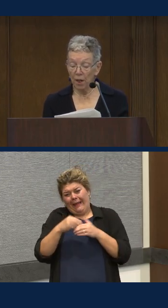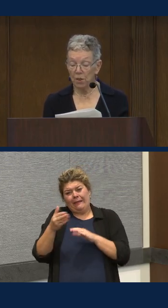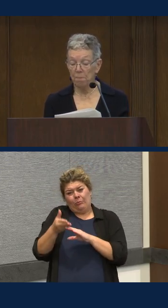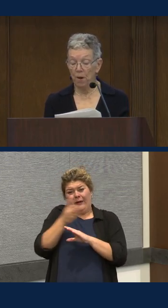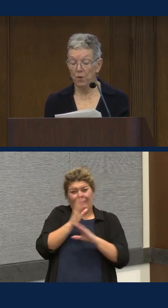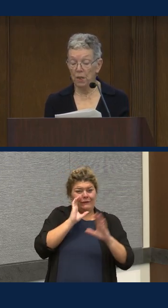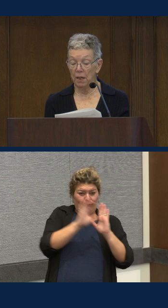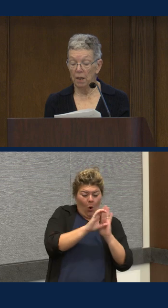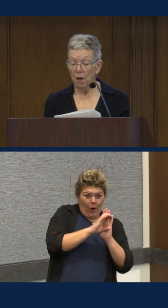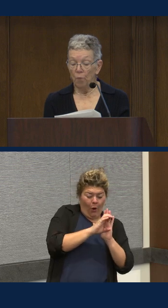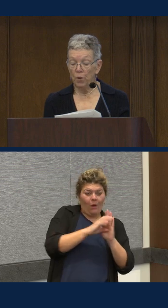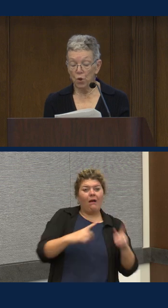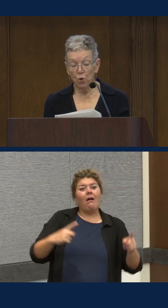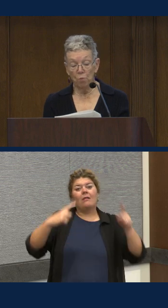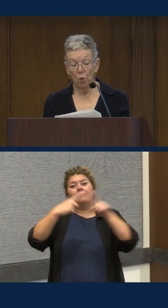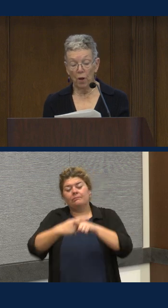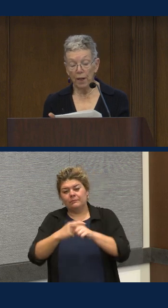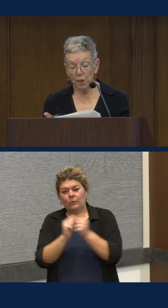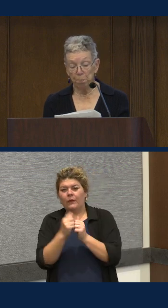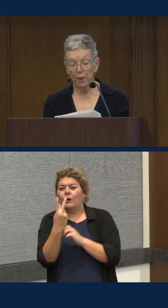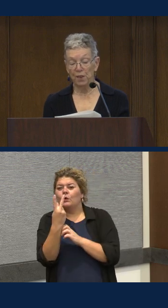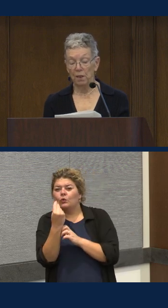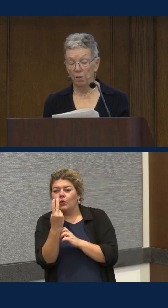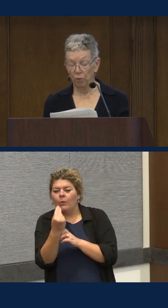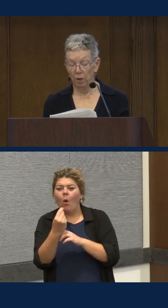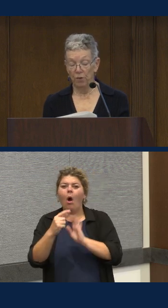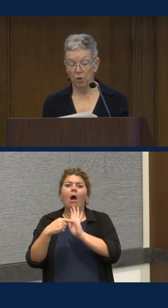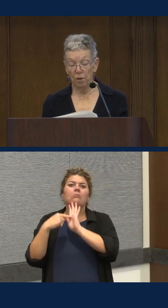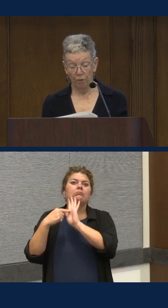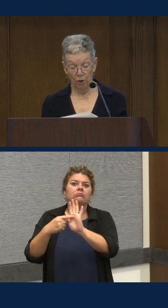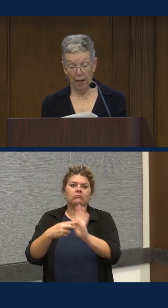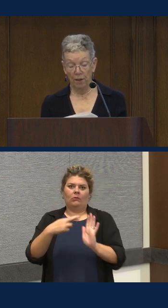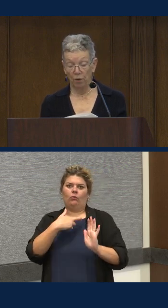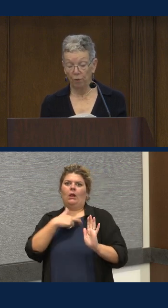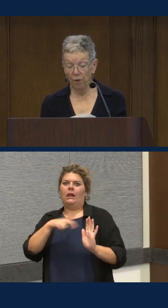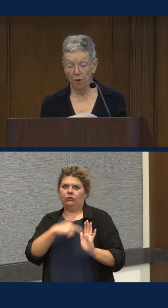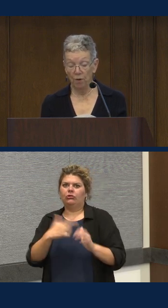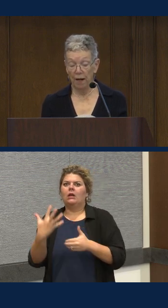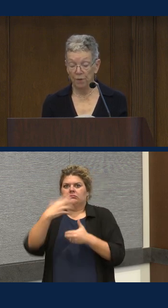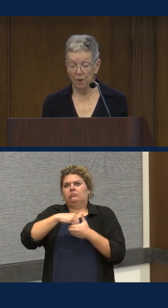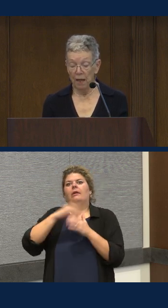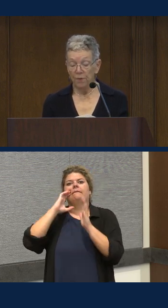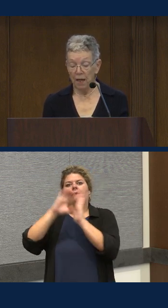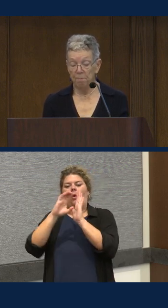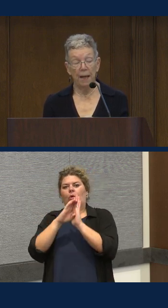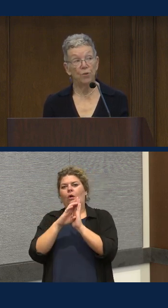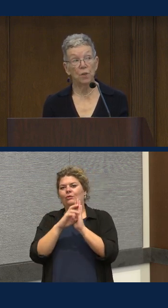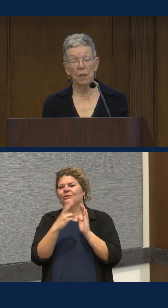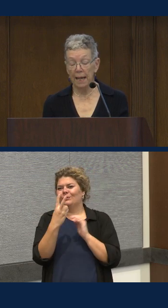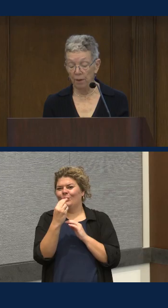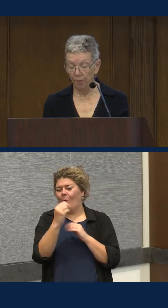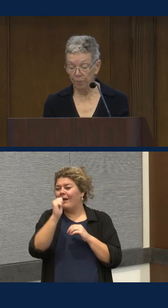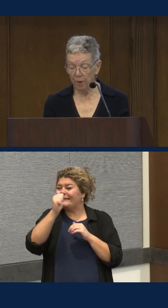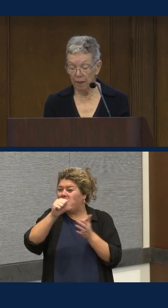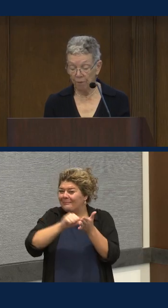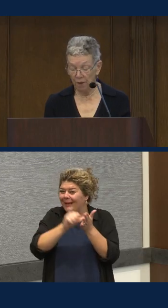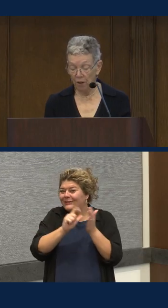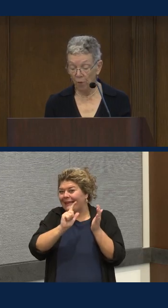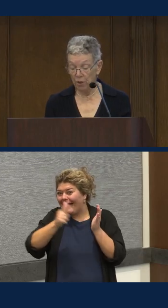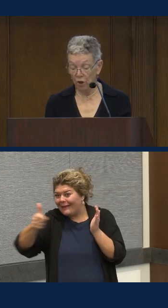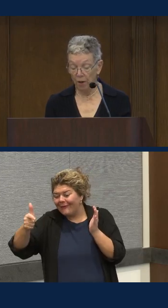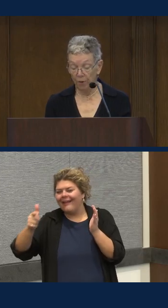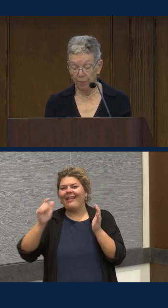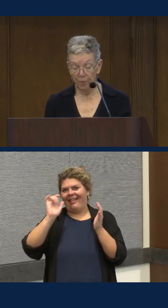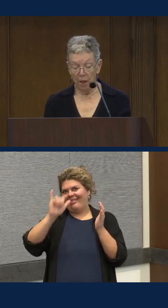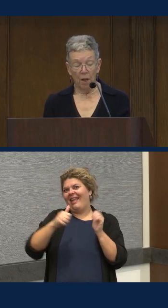by juxtaposing it with 2 more explicitly religious vernacular photographs, 10 pages later, that